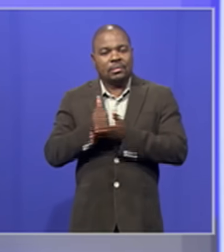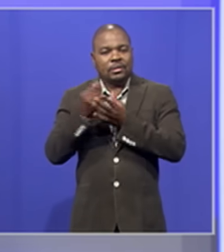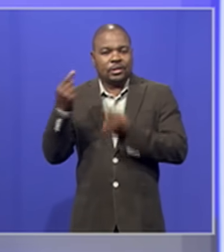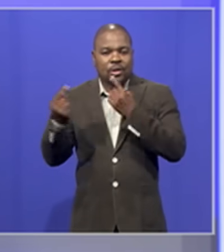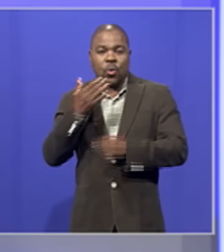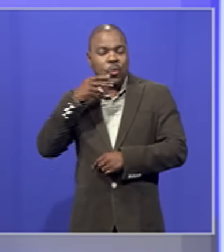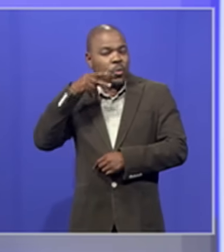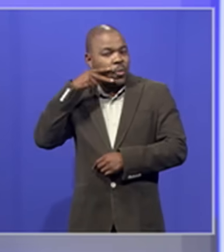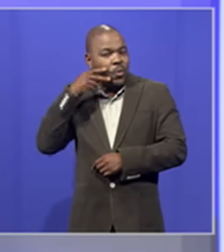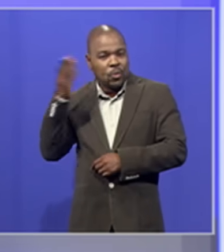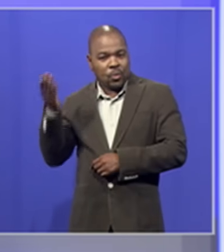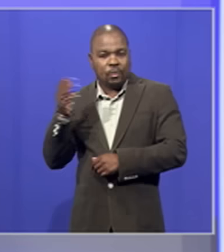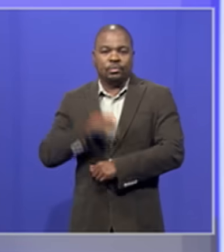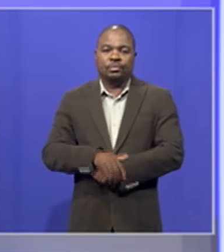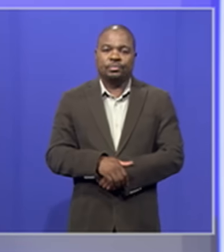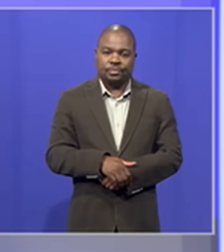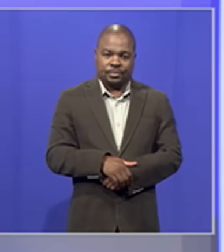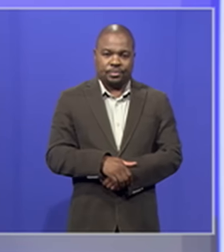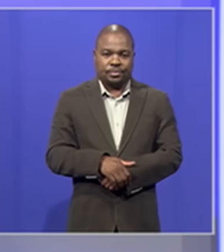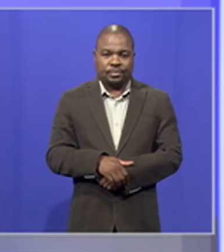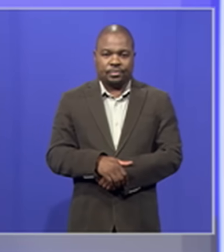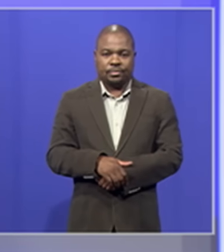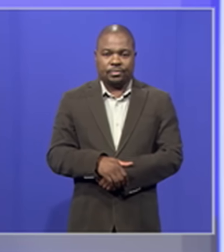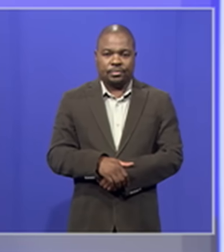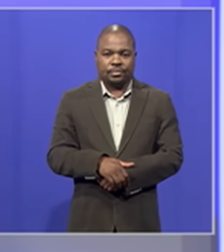Stan Letlalo.